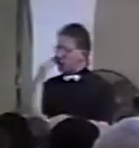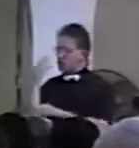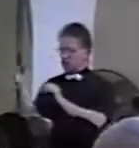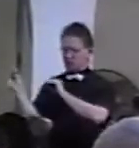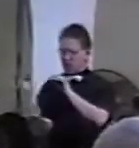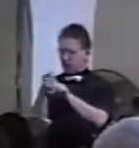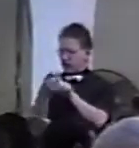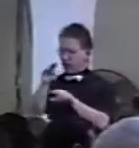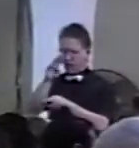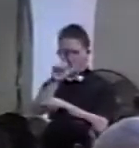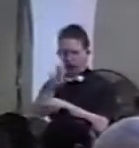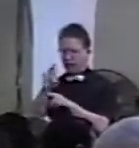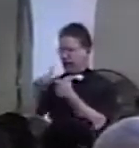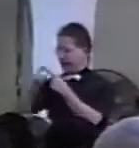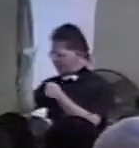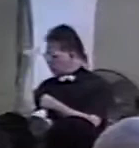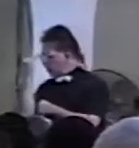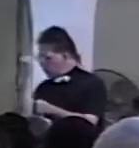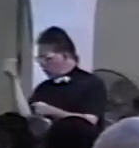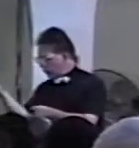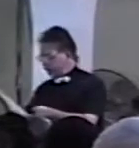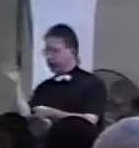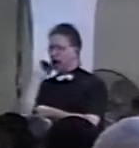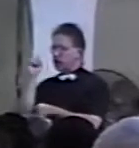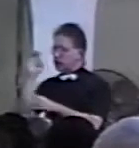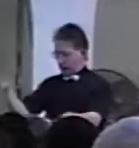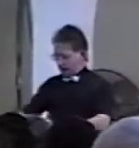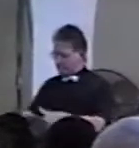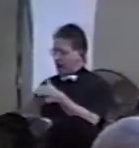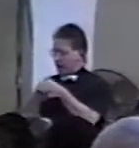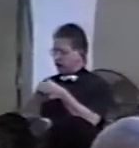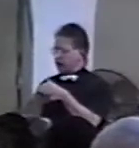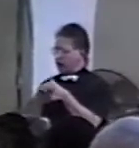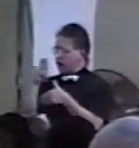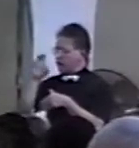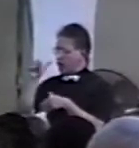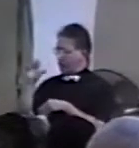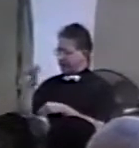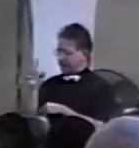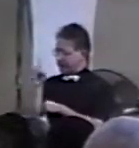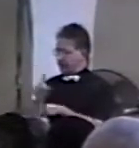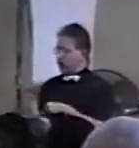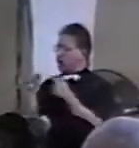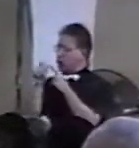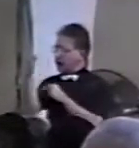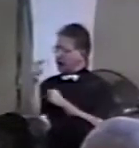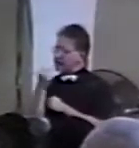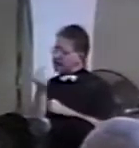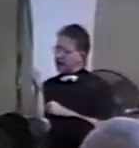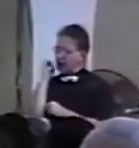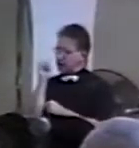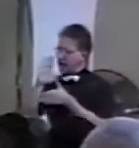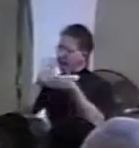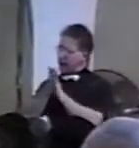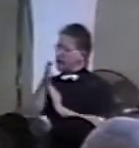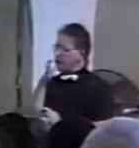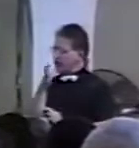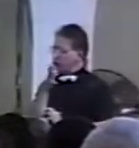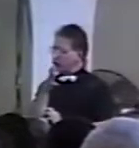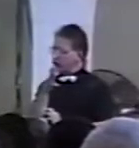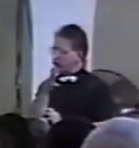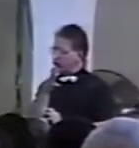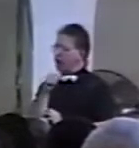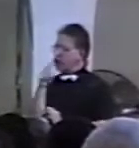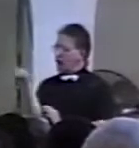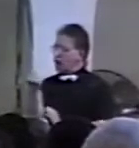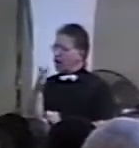moved from Moab into Israel, she married Boaz. And the word of God said that she became a mother. And